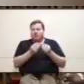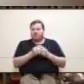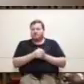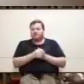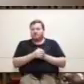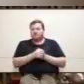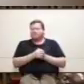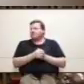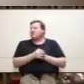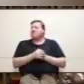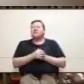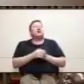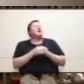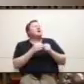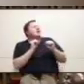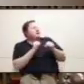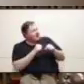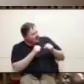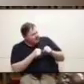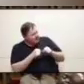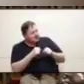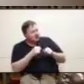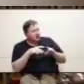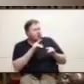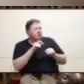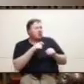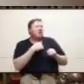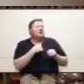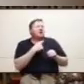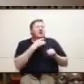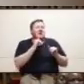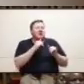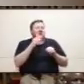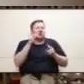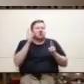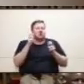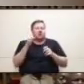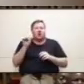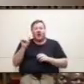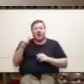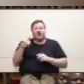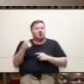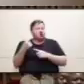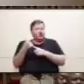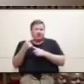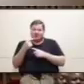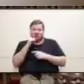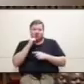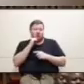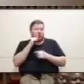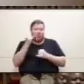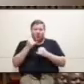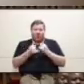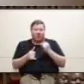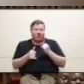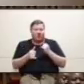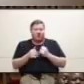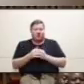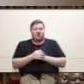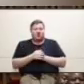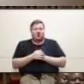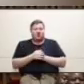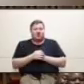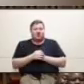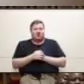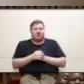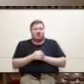That's the issue. What we're basically saying, the Auditor General is not wrong. So you explaining the thing that the Auditor General has